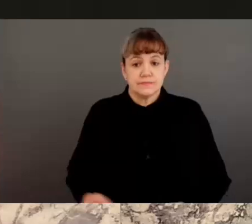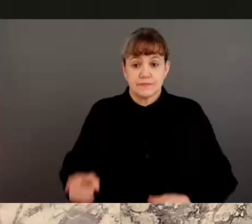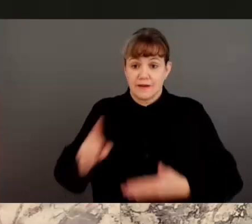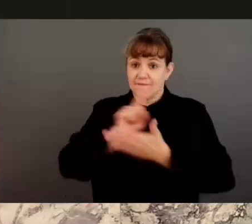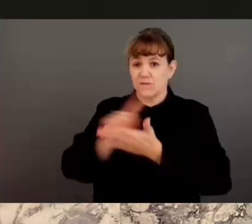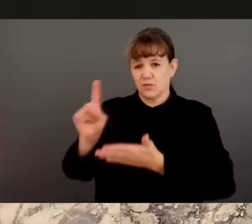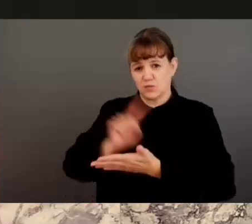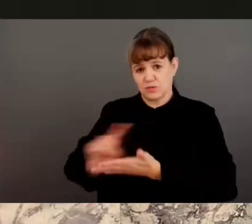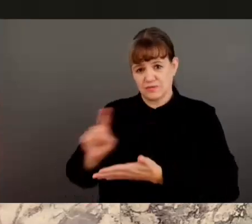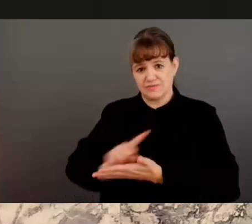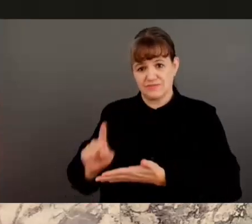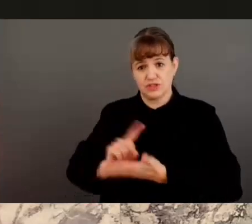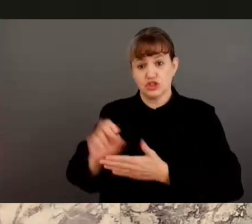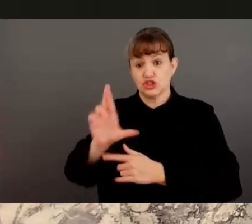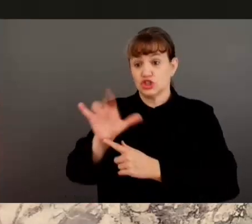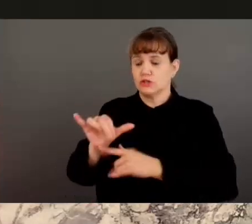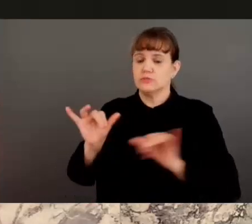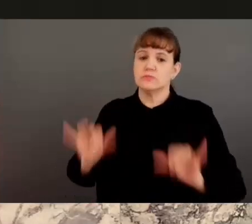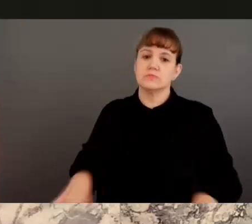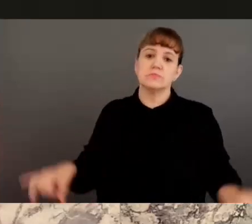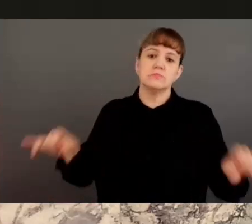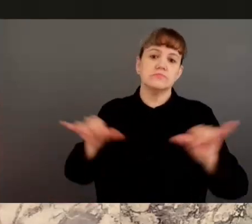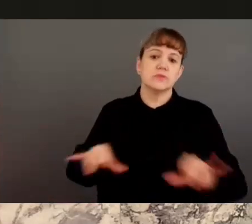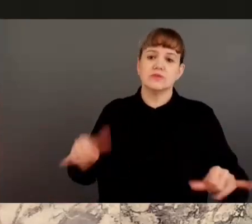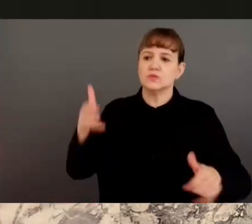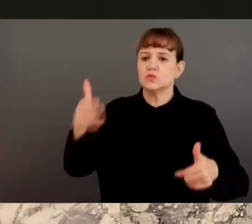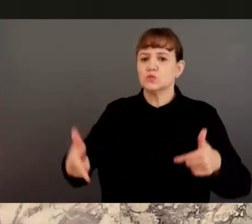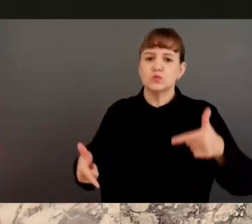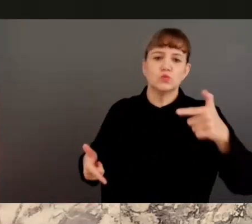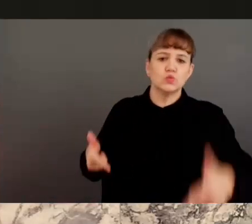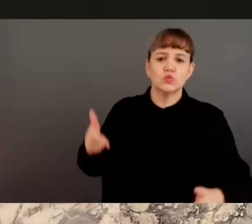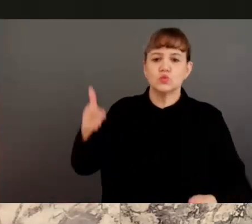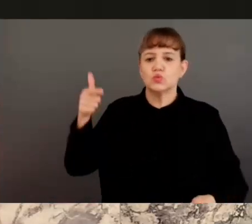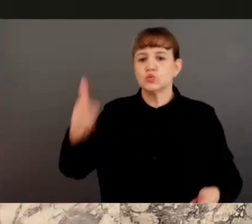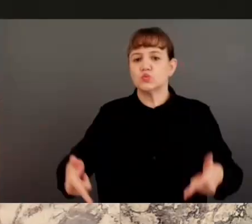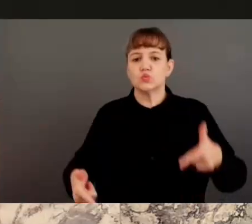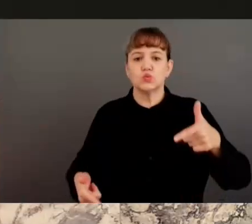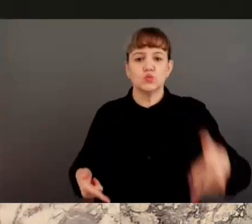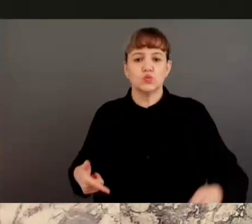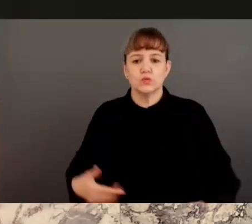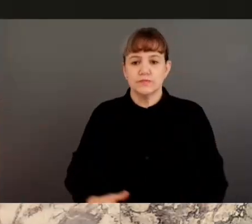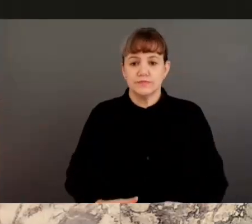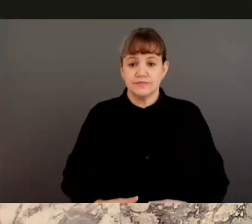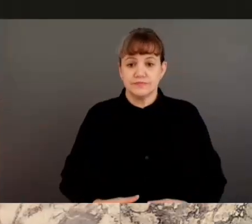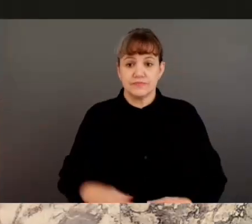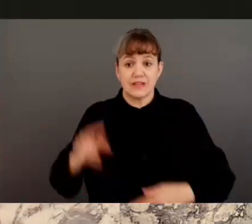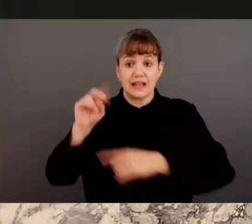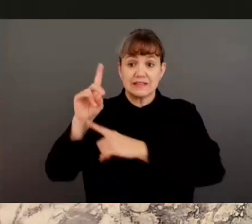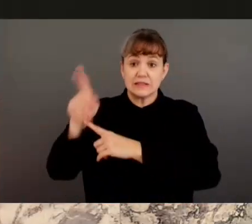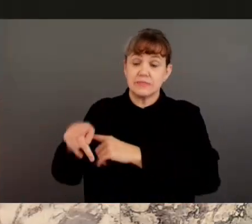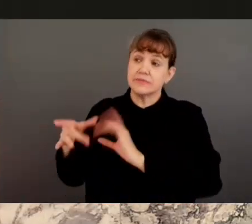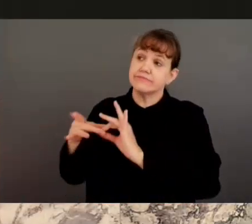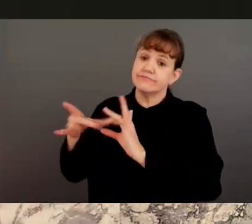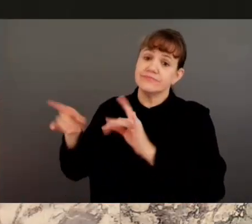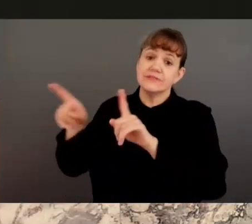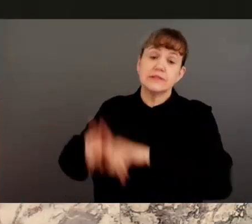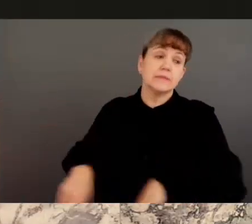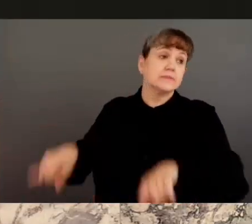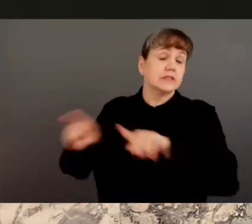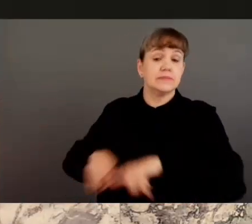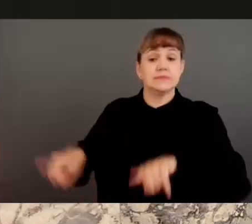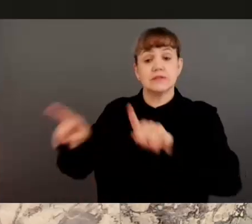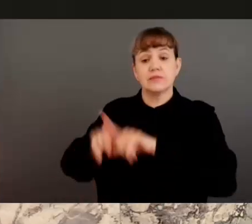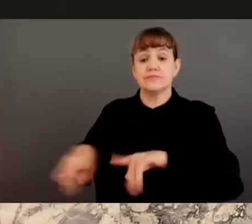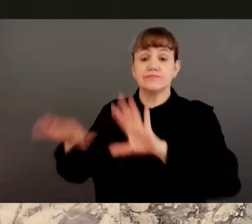week, we get same speech from NDP. It's not only Bishnoi gang, another gang